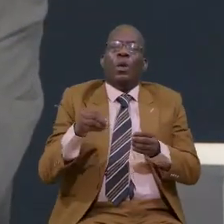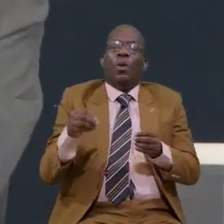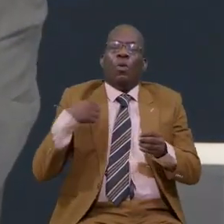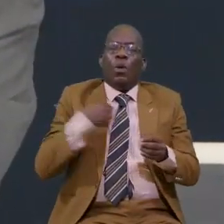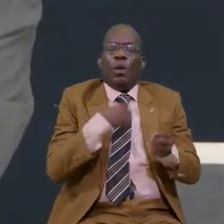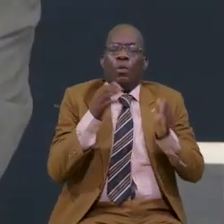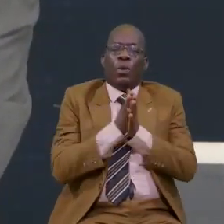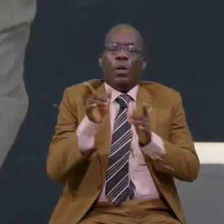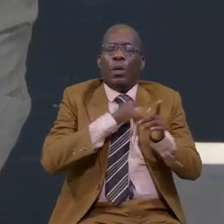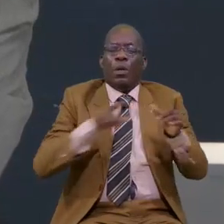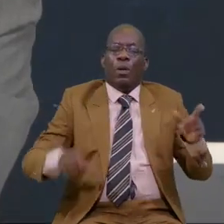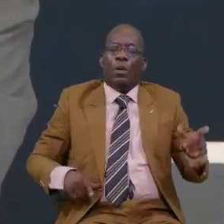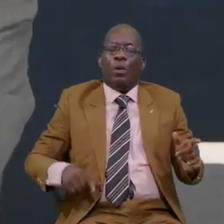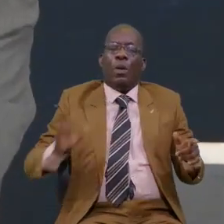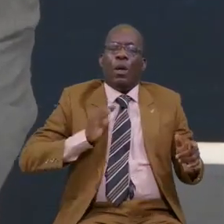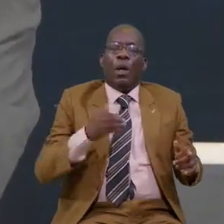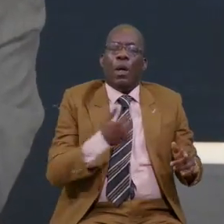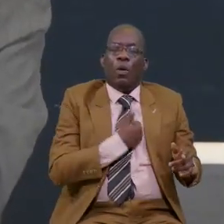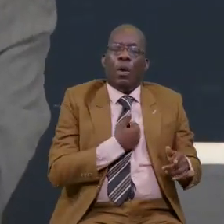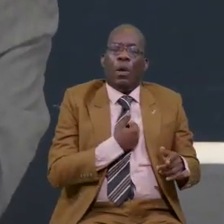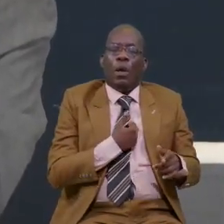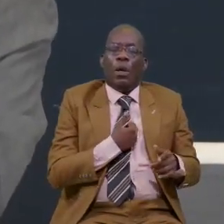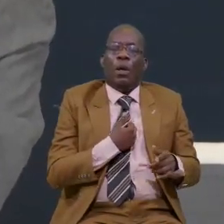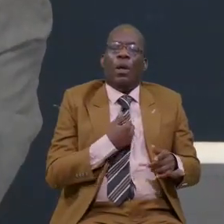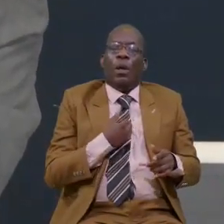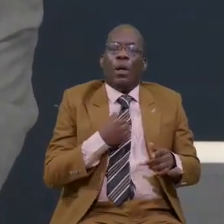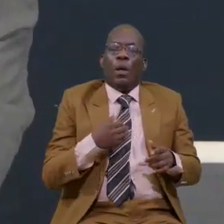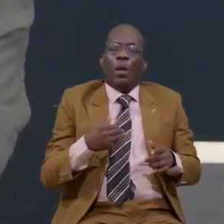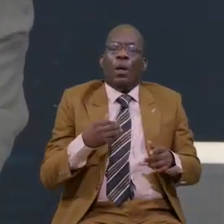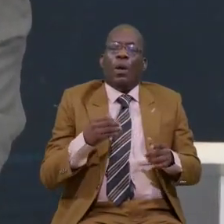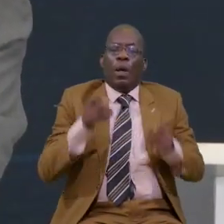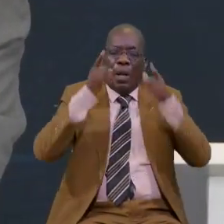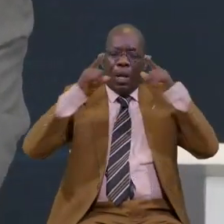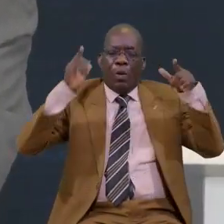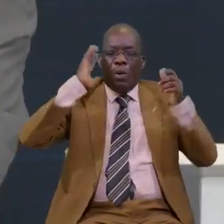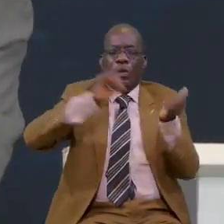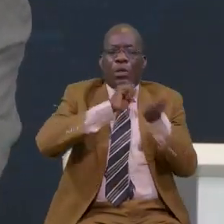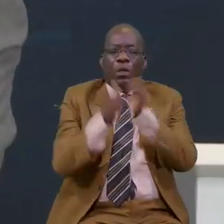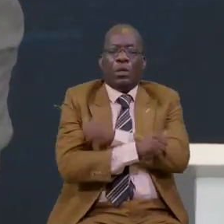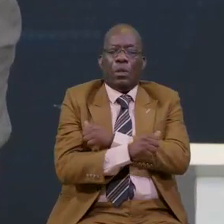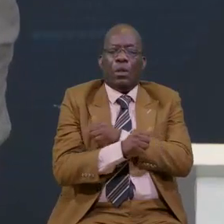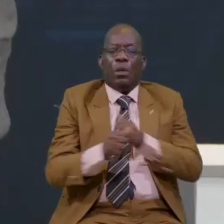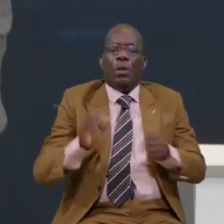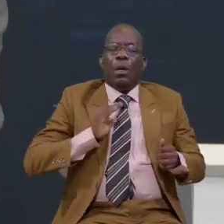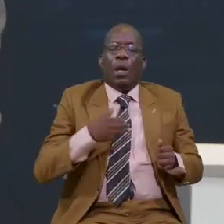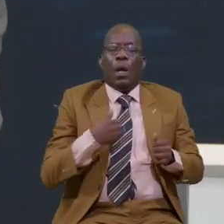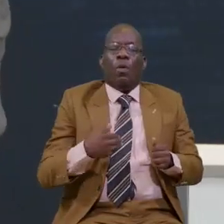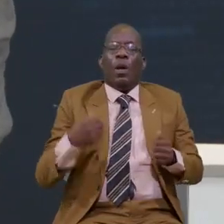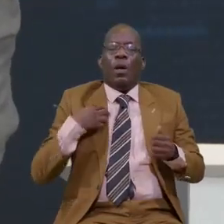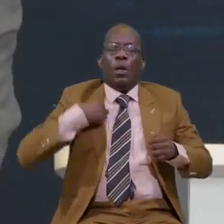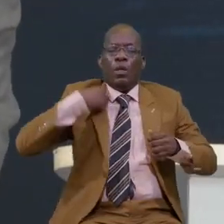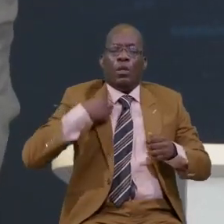our utterances, words will change, our language will change, our dressing will